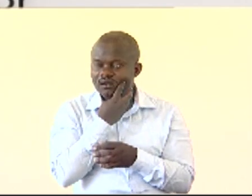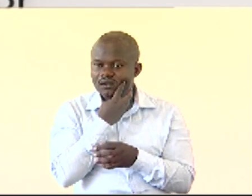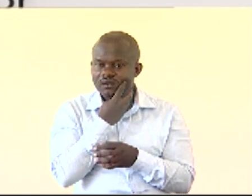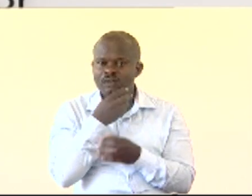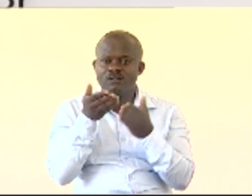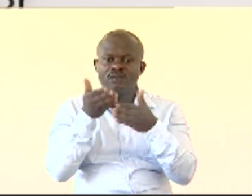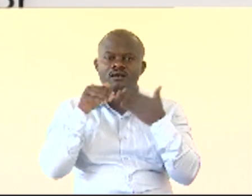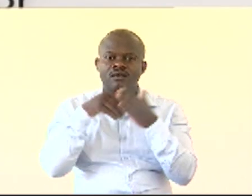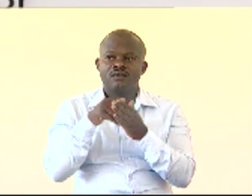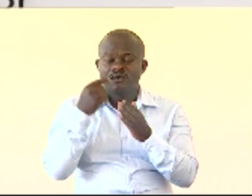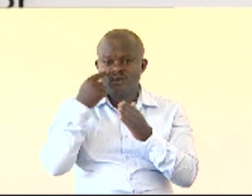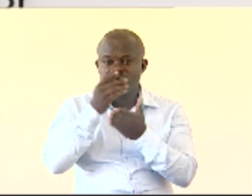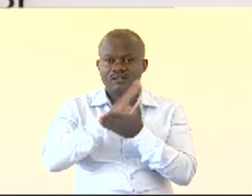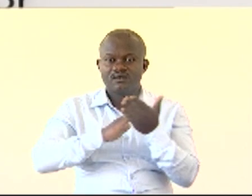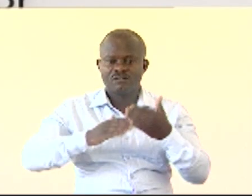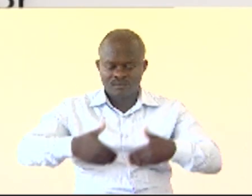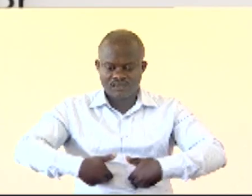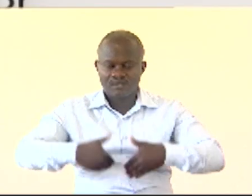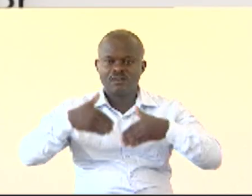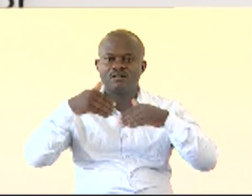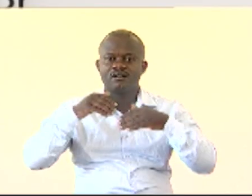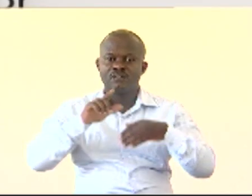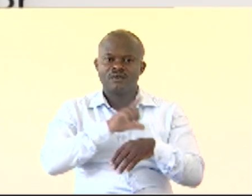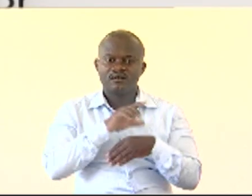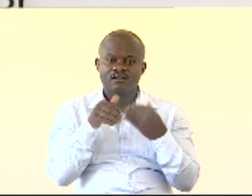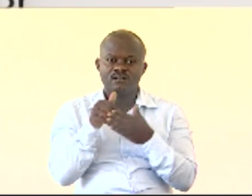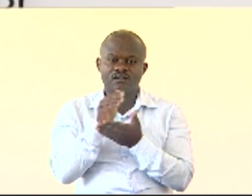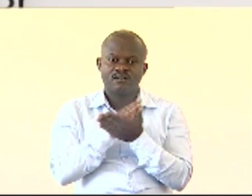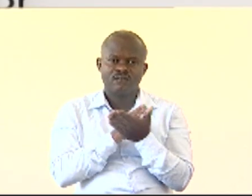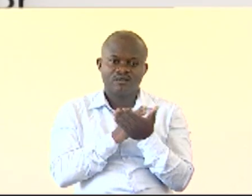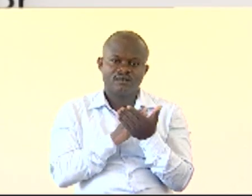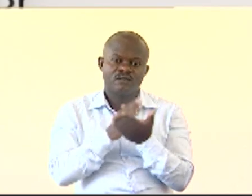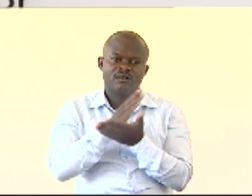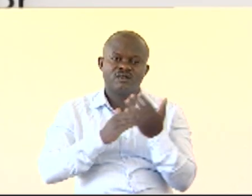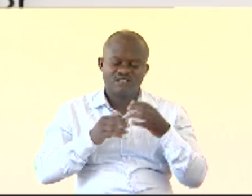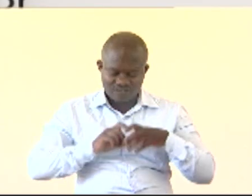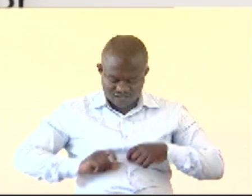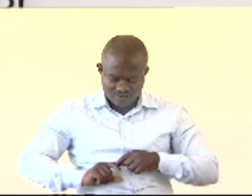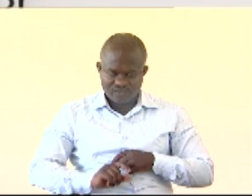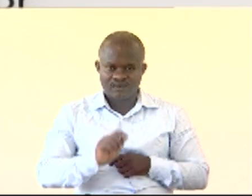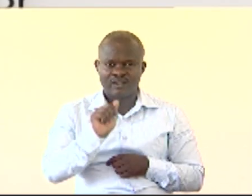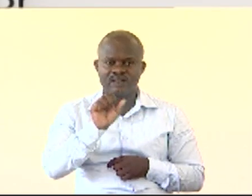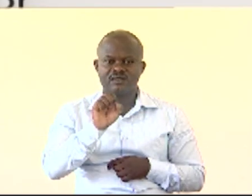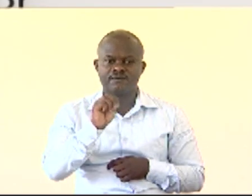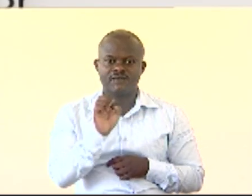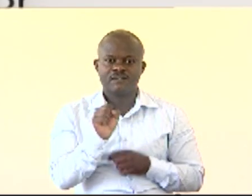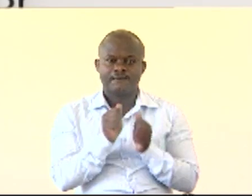places, you find some of the young babies swimming in water places, and eventually they suffer from bilharzia.